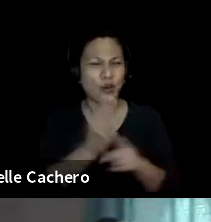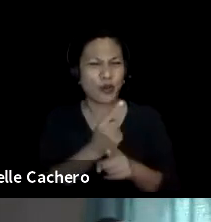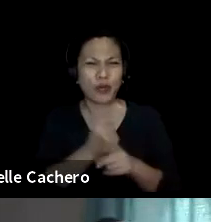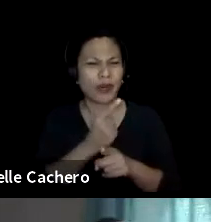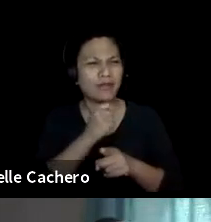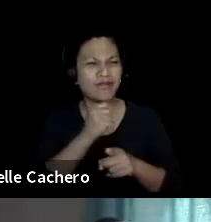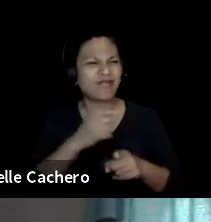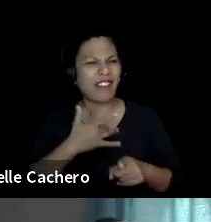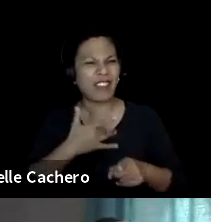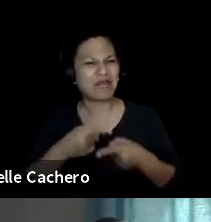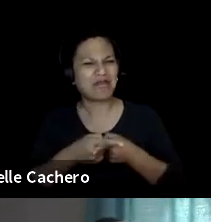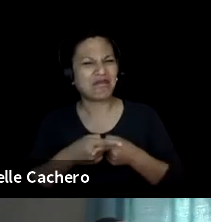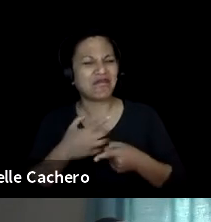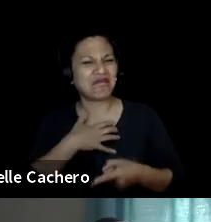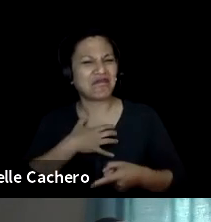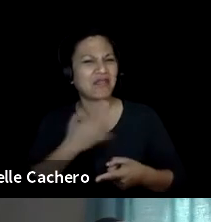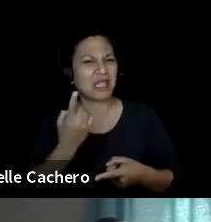effectively